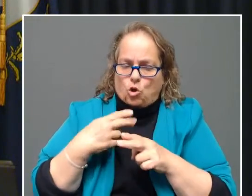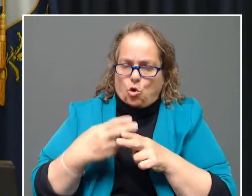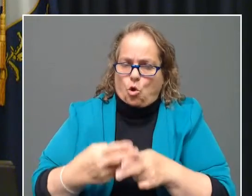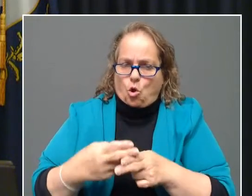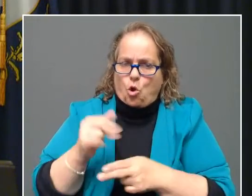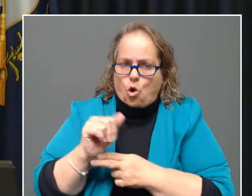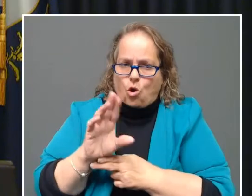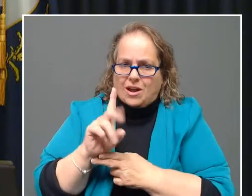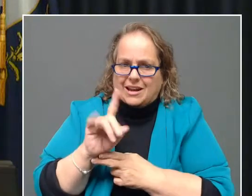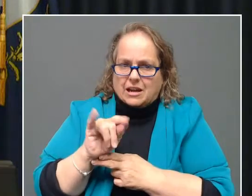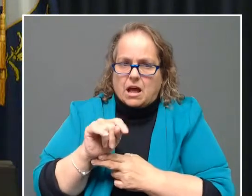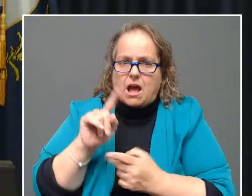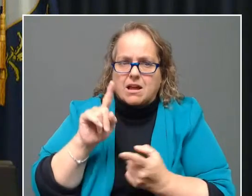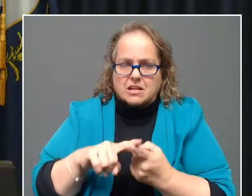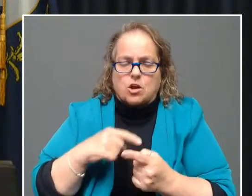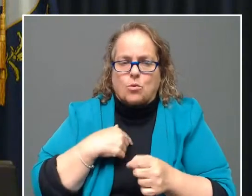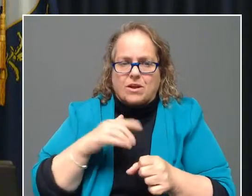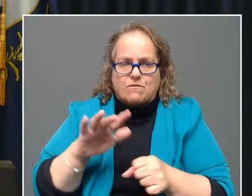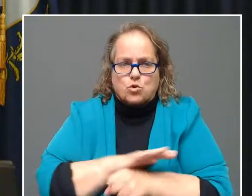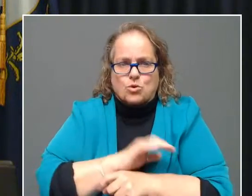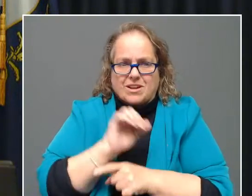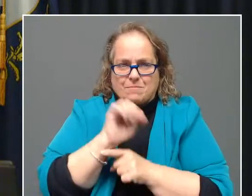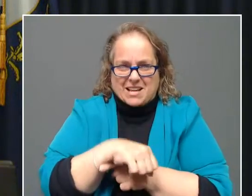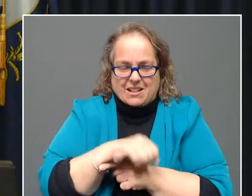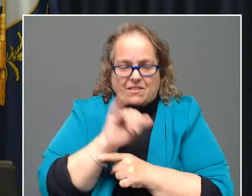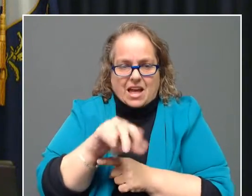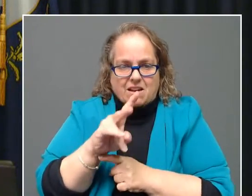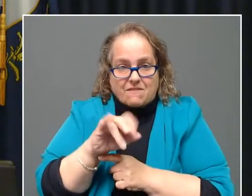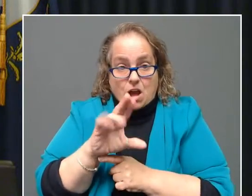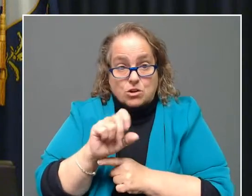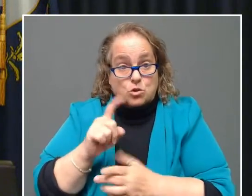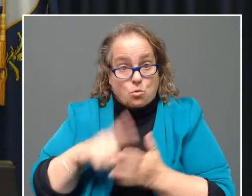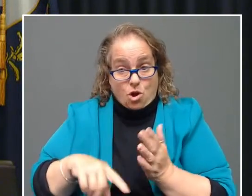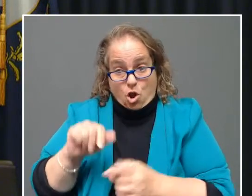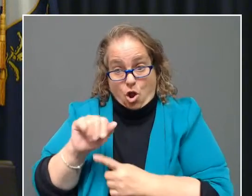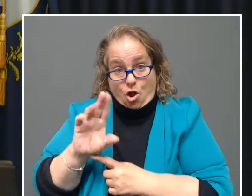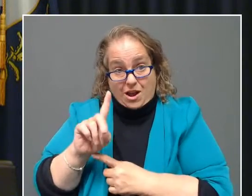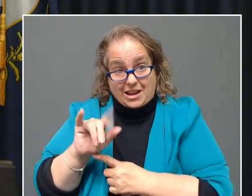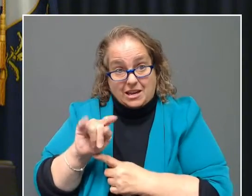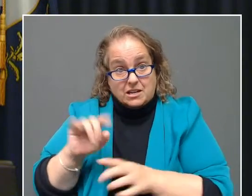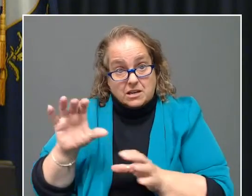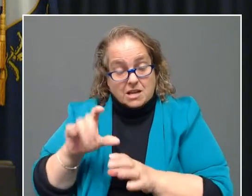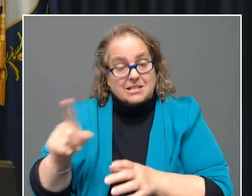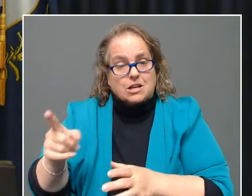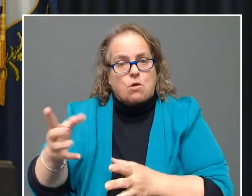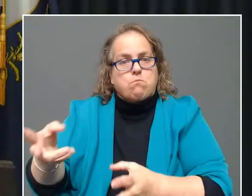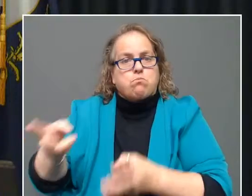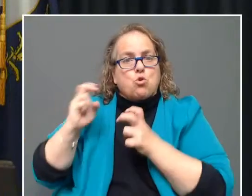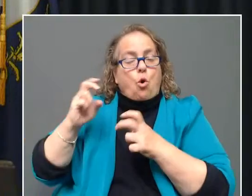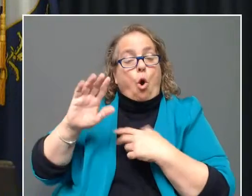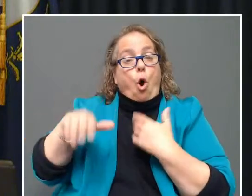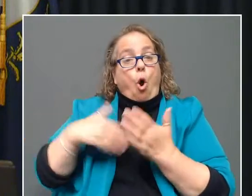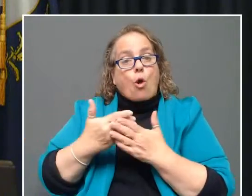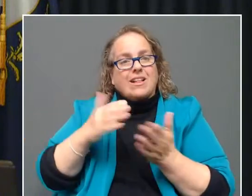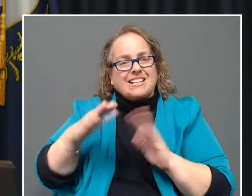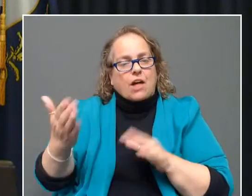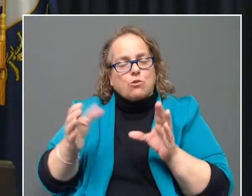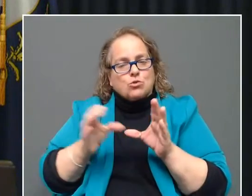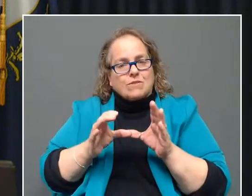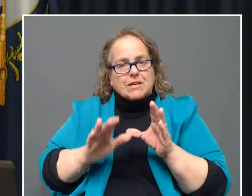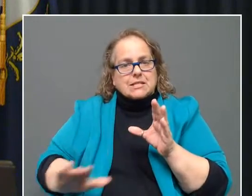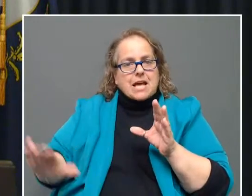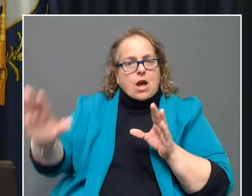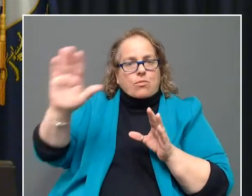we've fully defeated this virus, because what the audit is it's pulling all death certificates that are out there